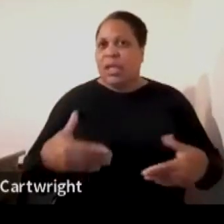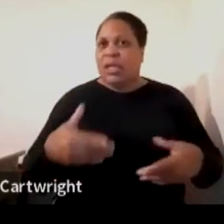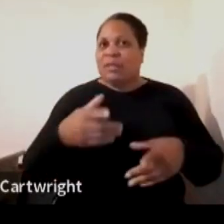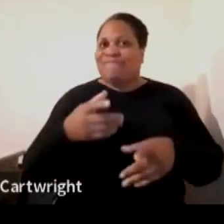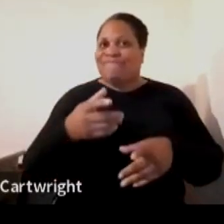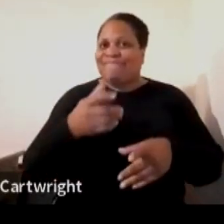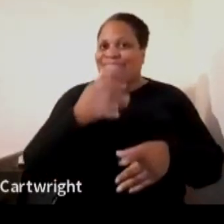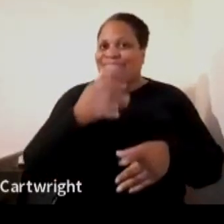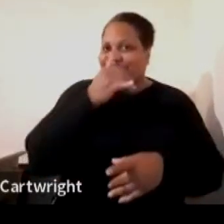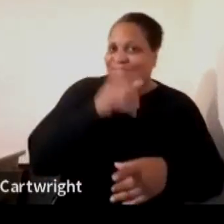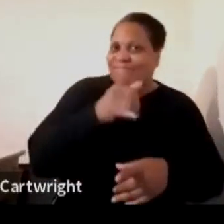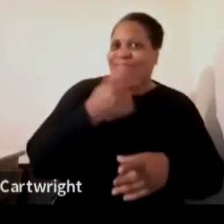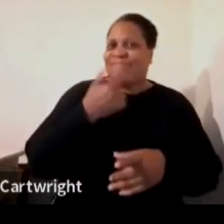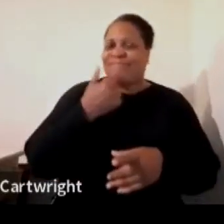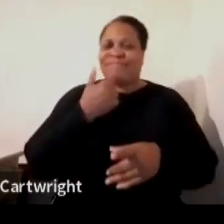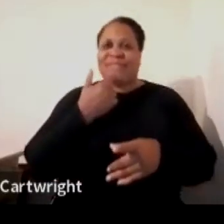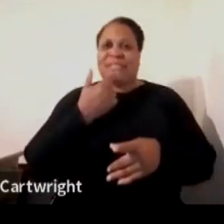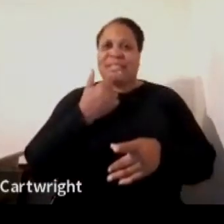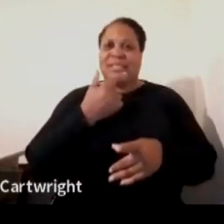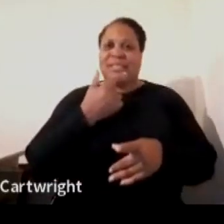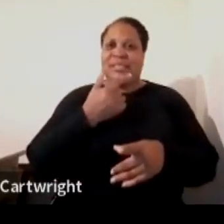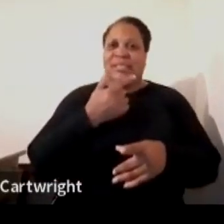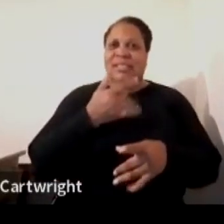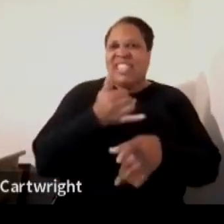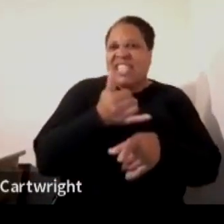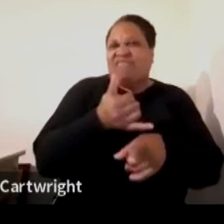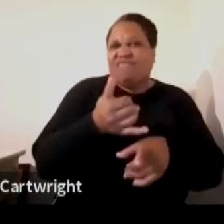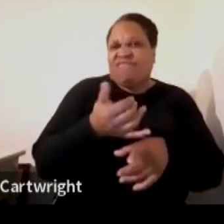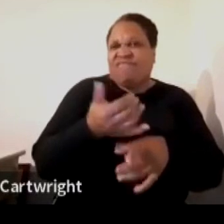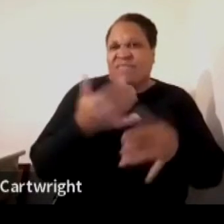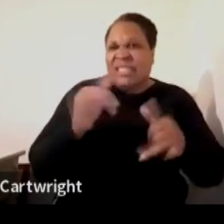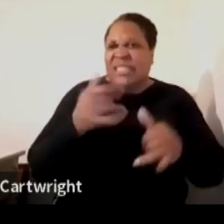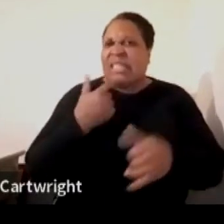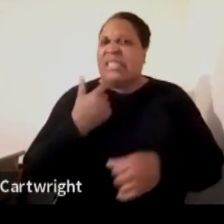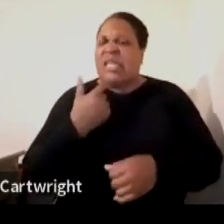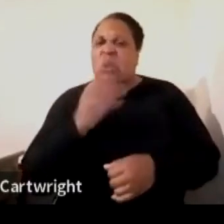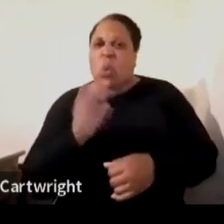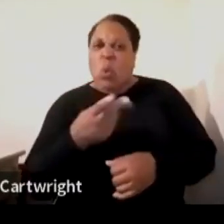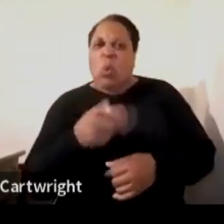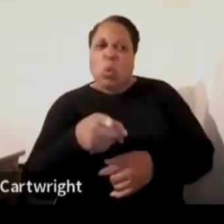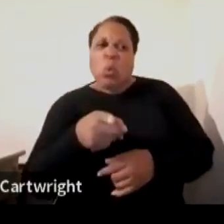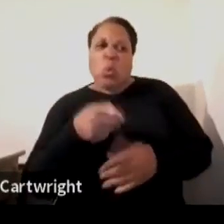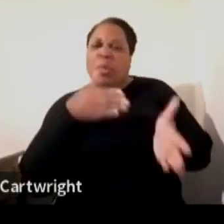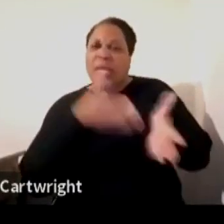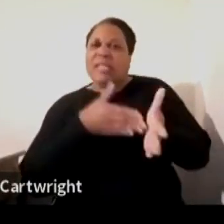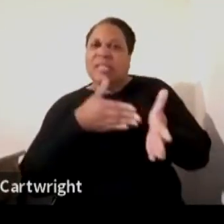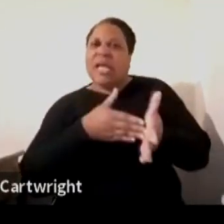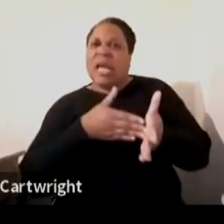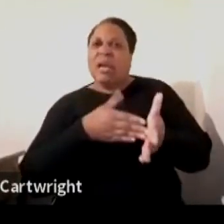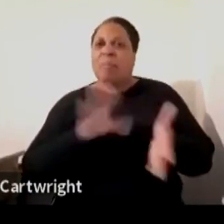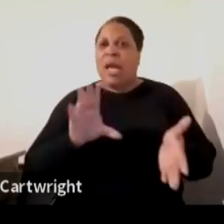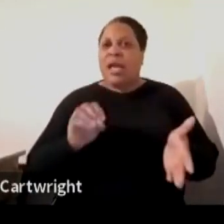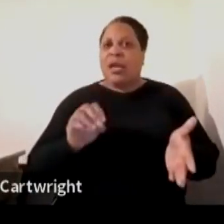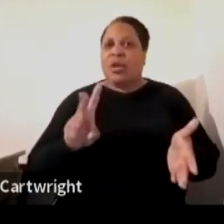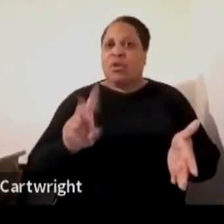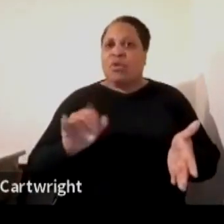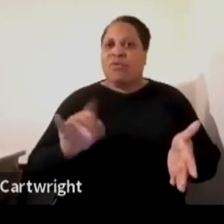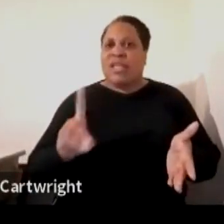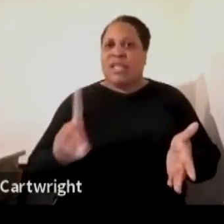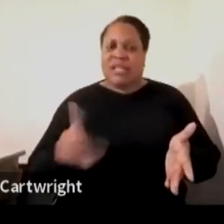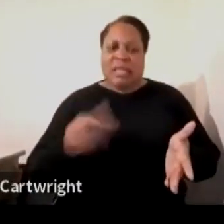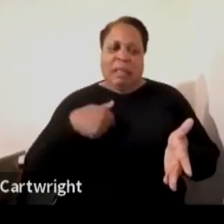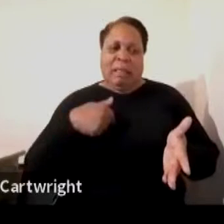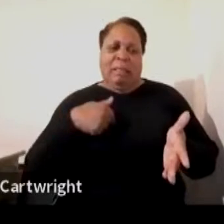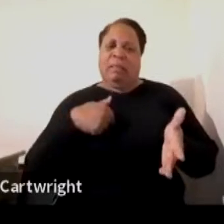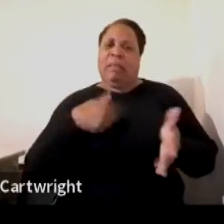been attacked by COVID, and then all the defense mechanism in the body